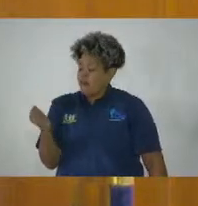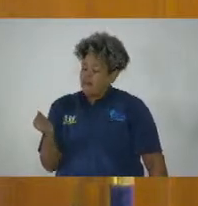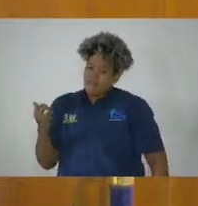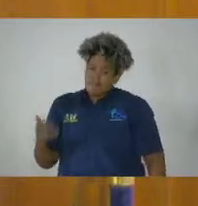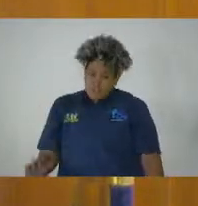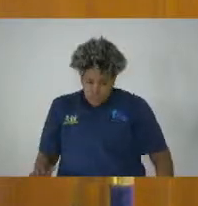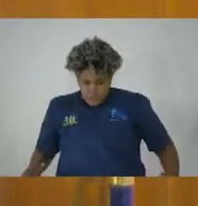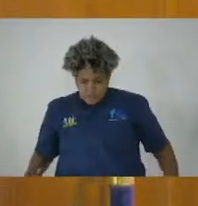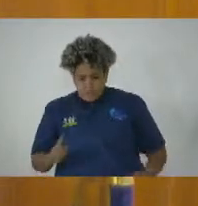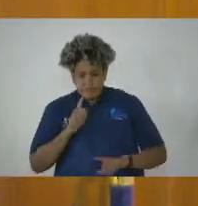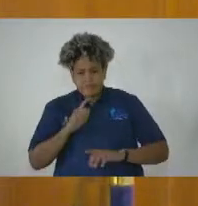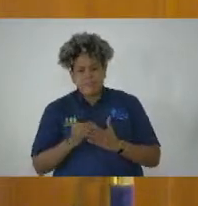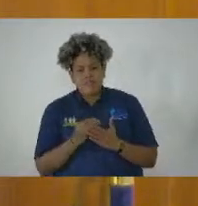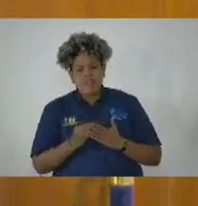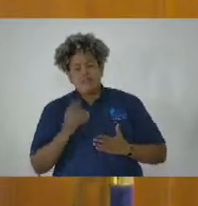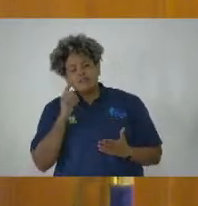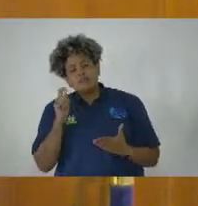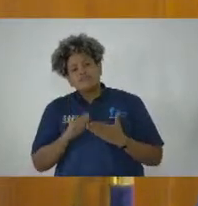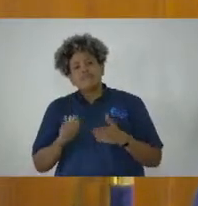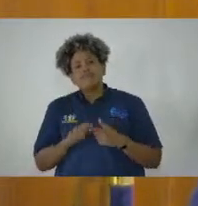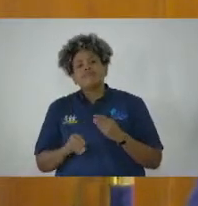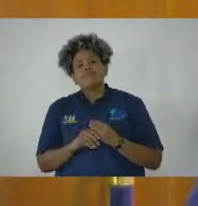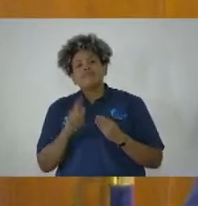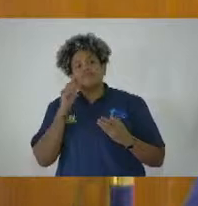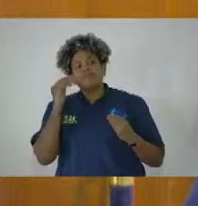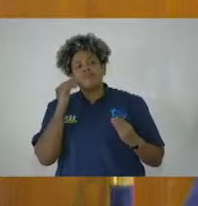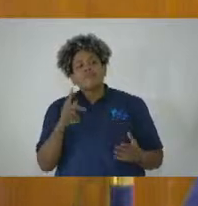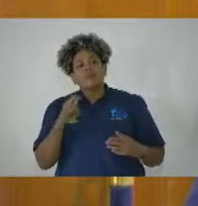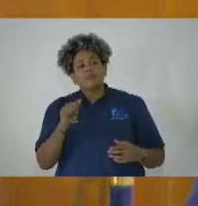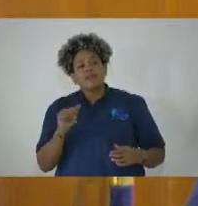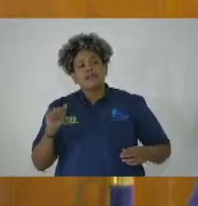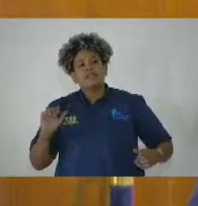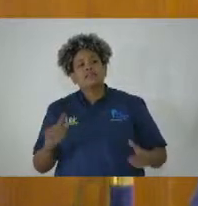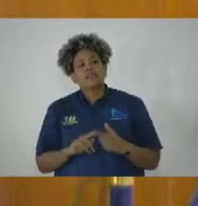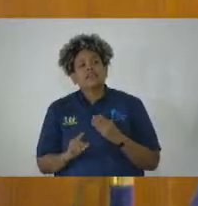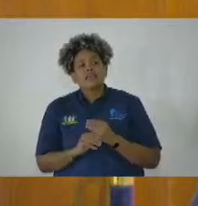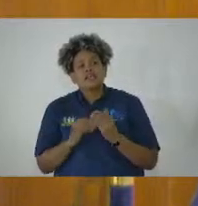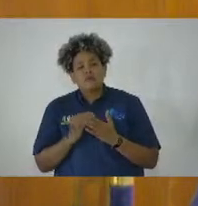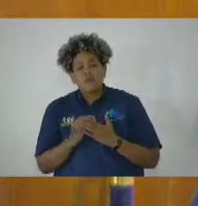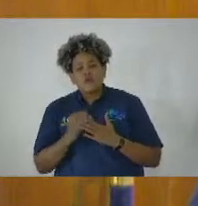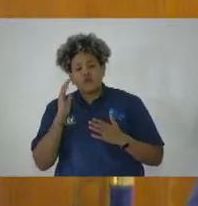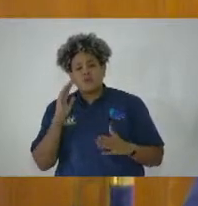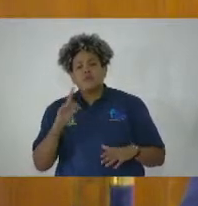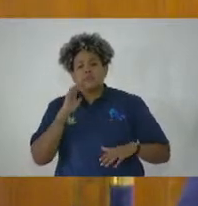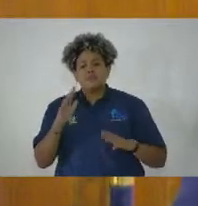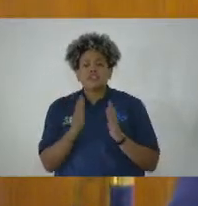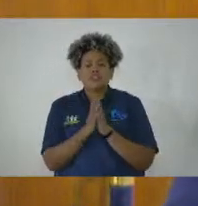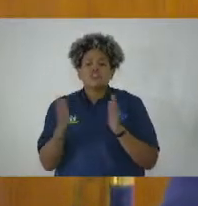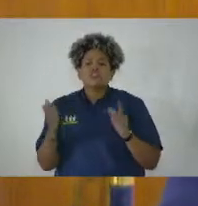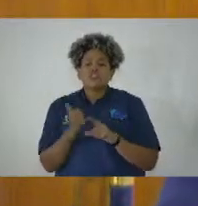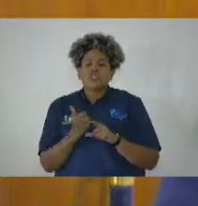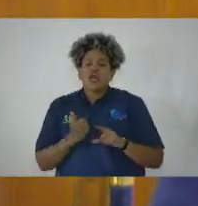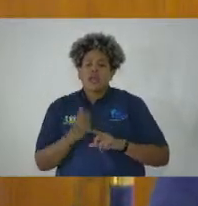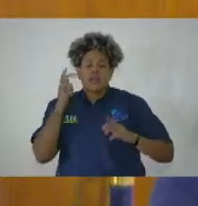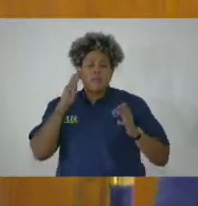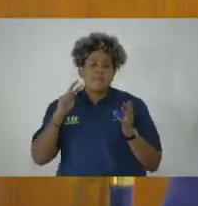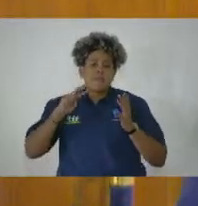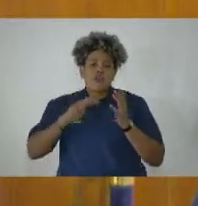dollars. The Financial Secretary informed the PAC that the money would be generally